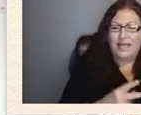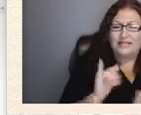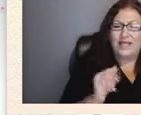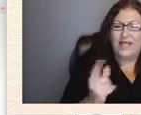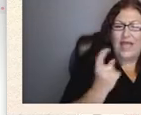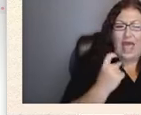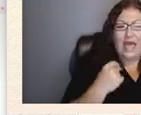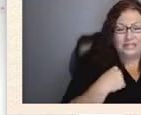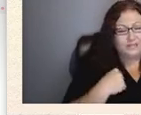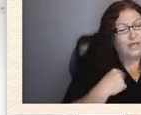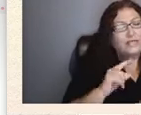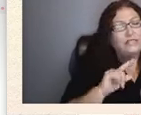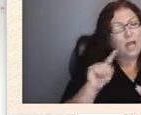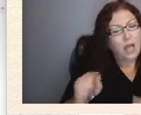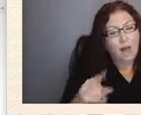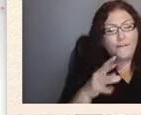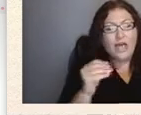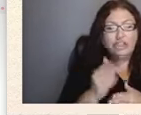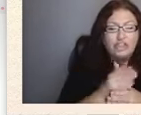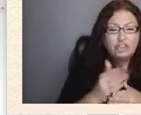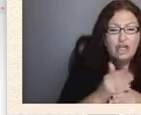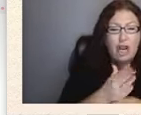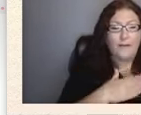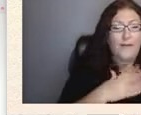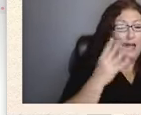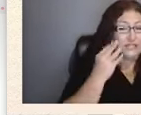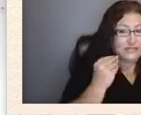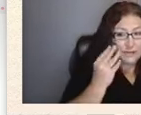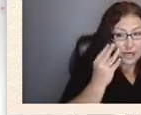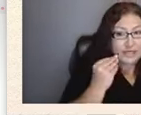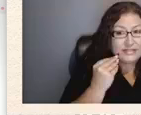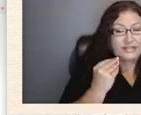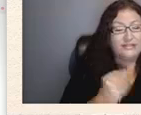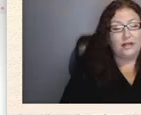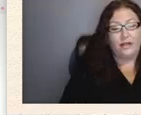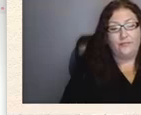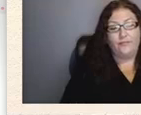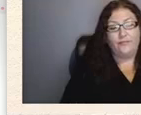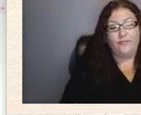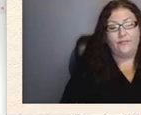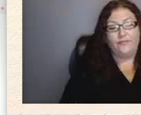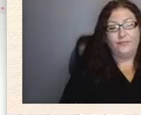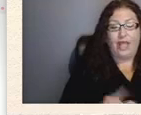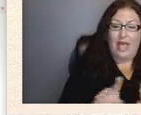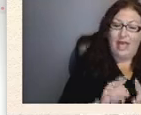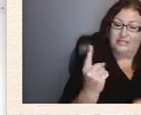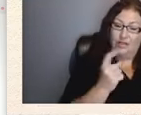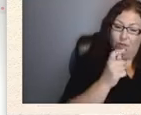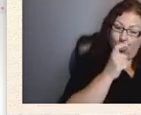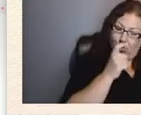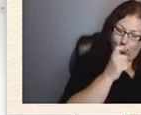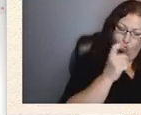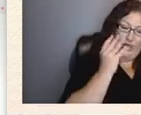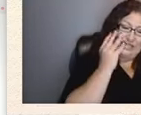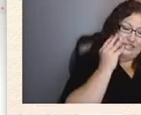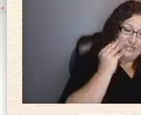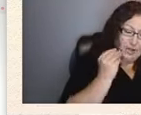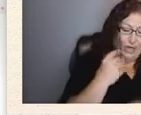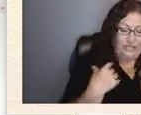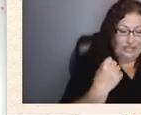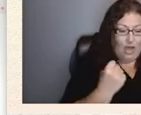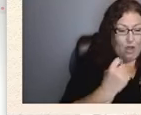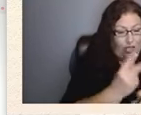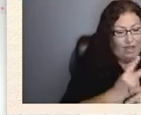just come and share my experiences as somebody who was experiencing healthcare with